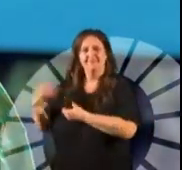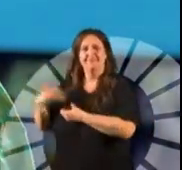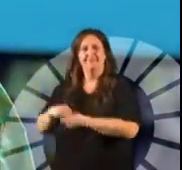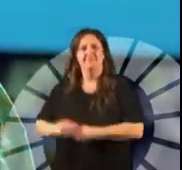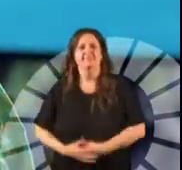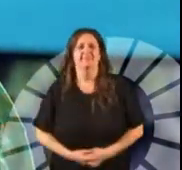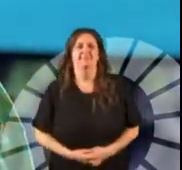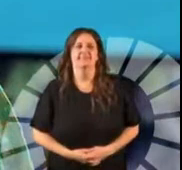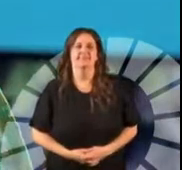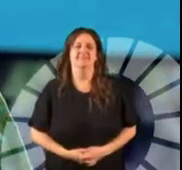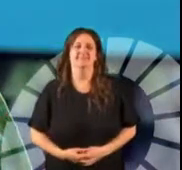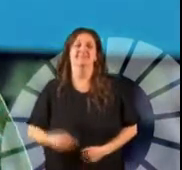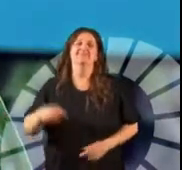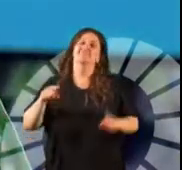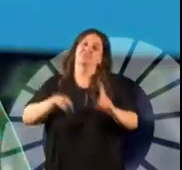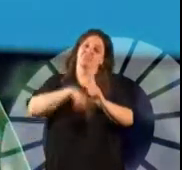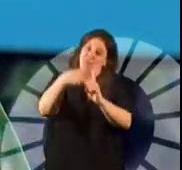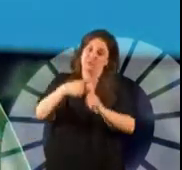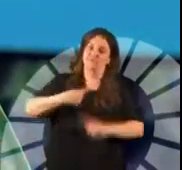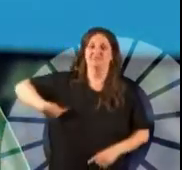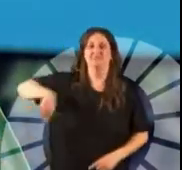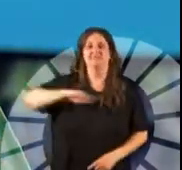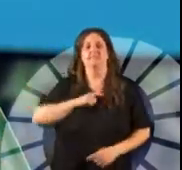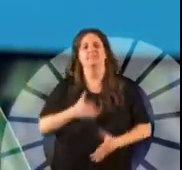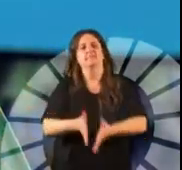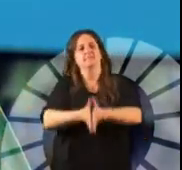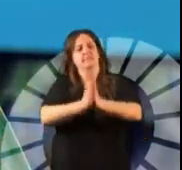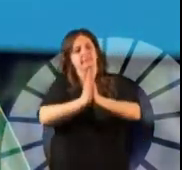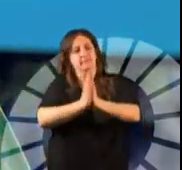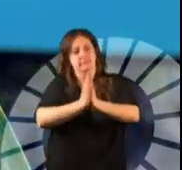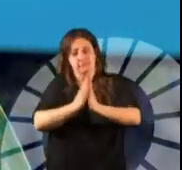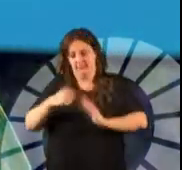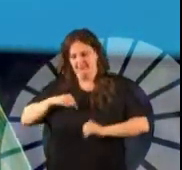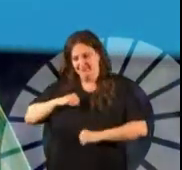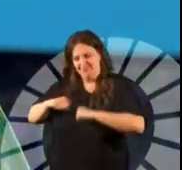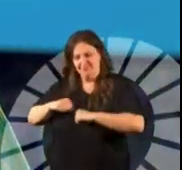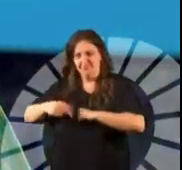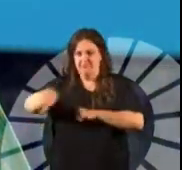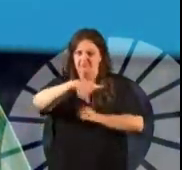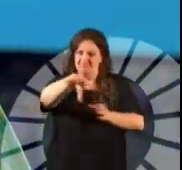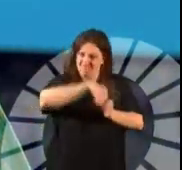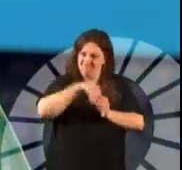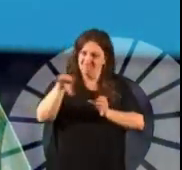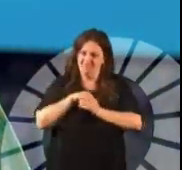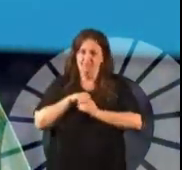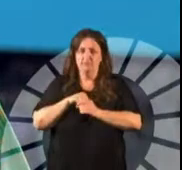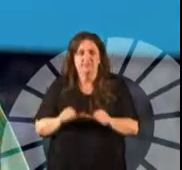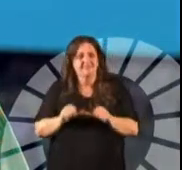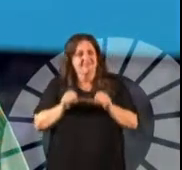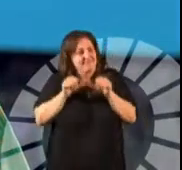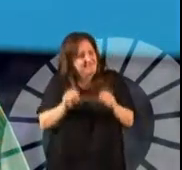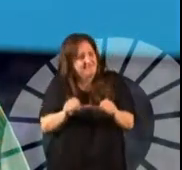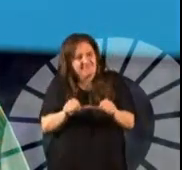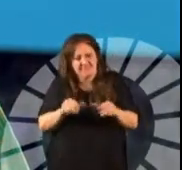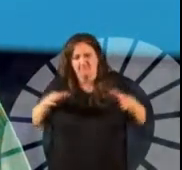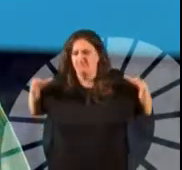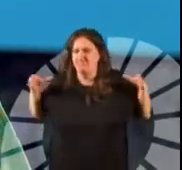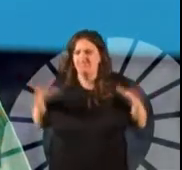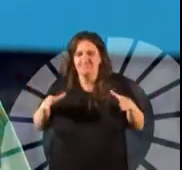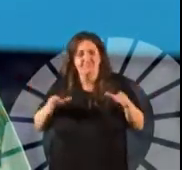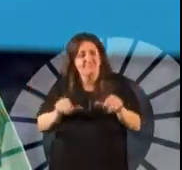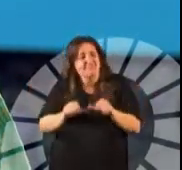these resources. In UN Women, we have put in place a secretariat that will oversee